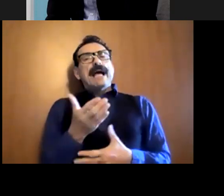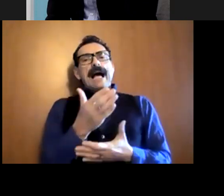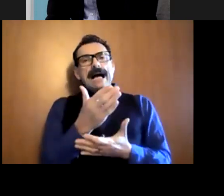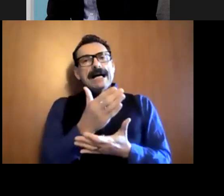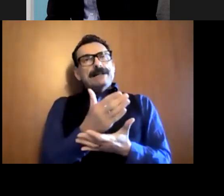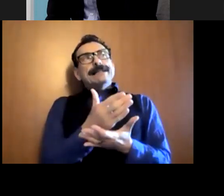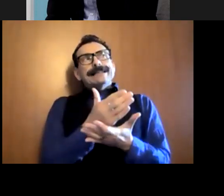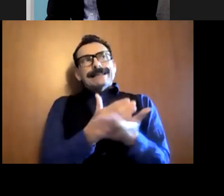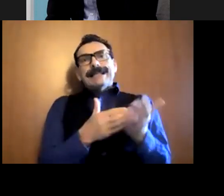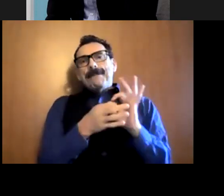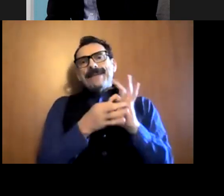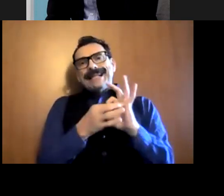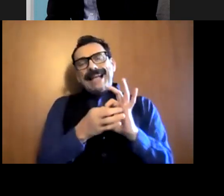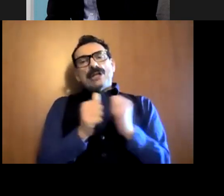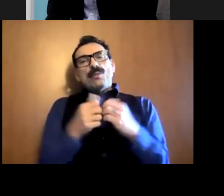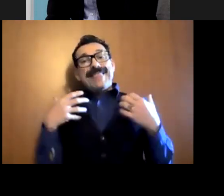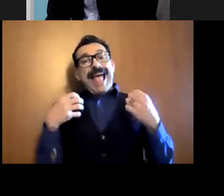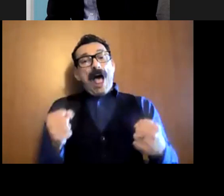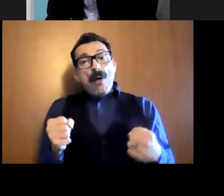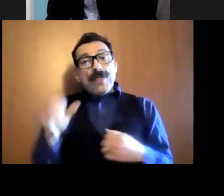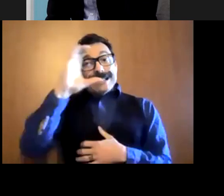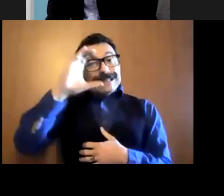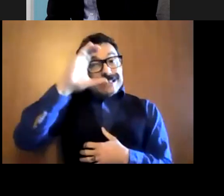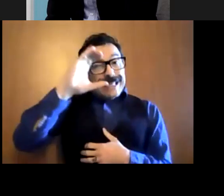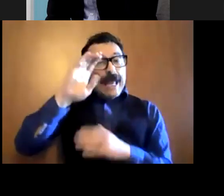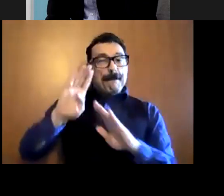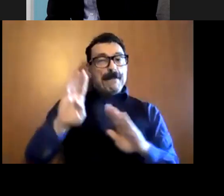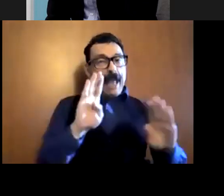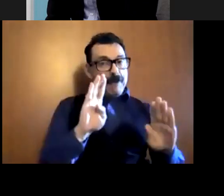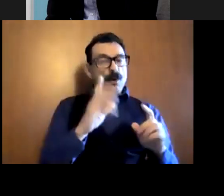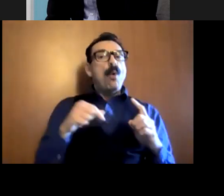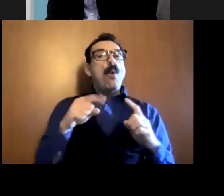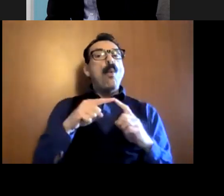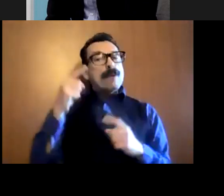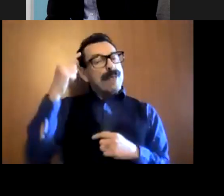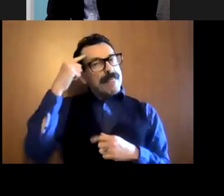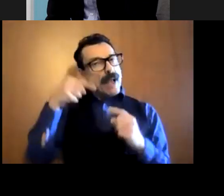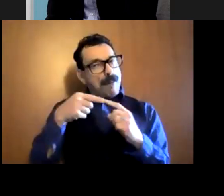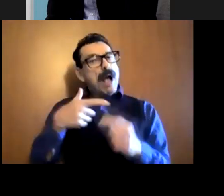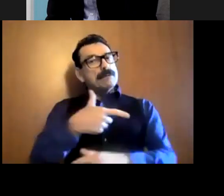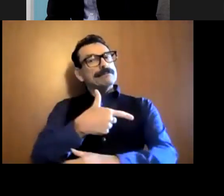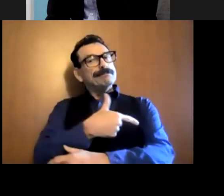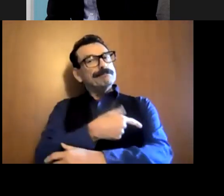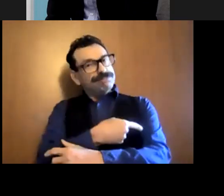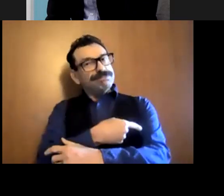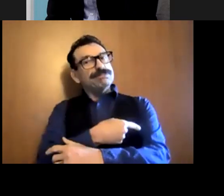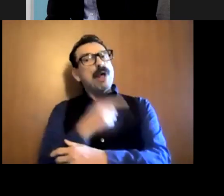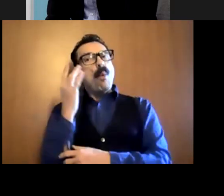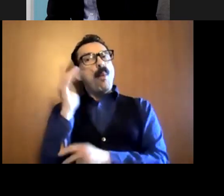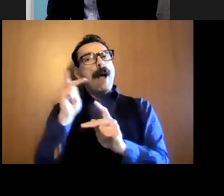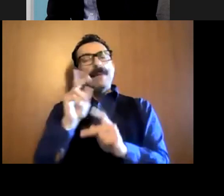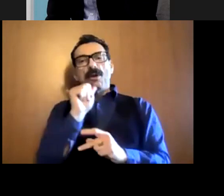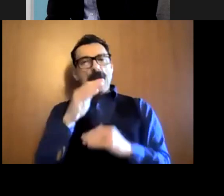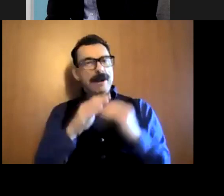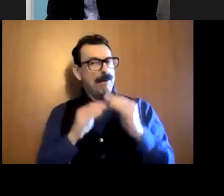important to keep in mind when we think about this overall reluctance and hesitation. So just a couple